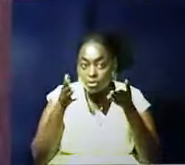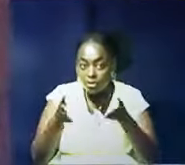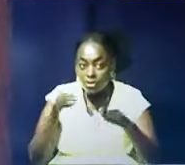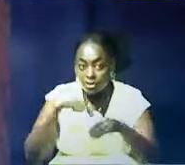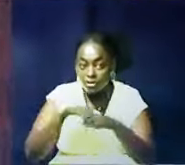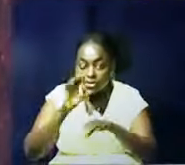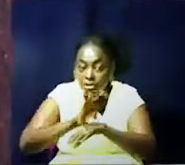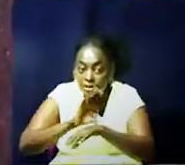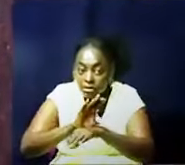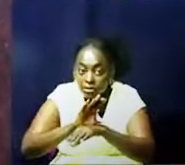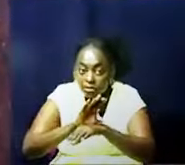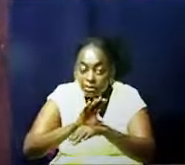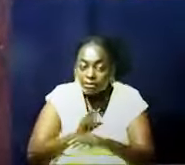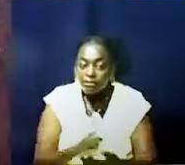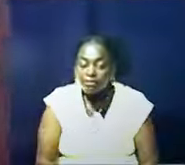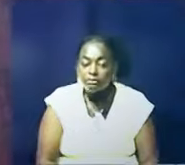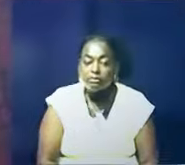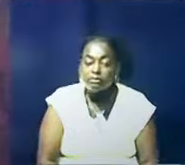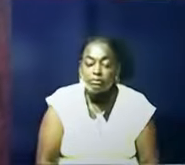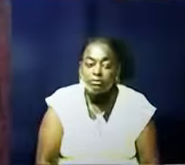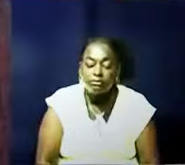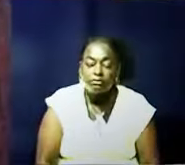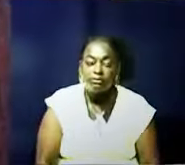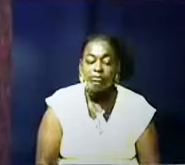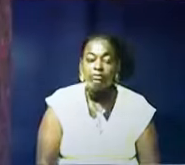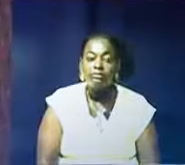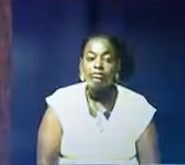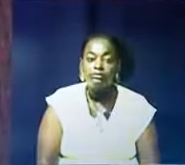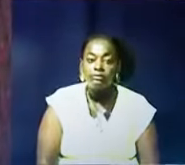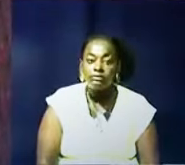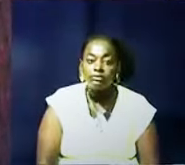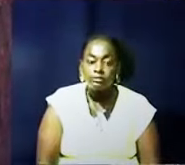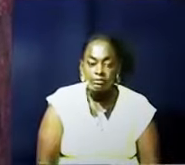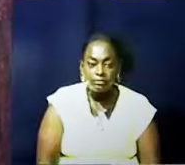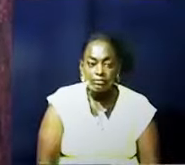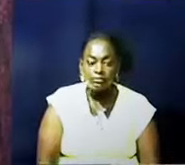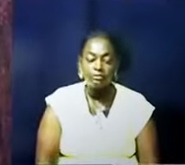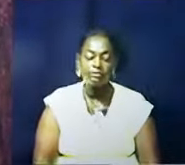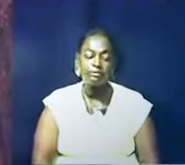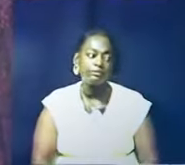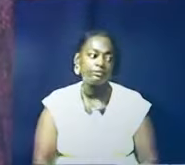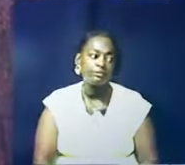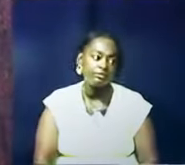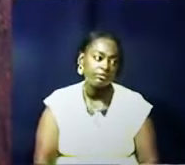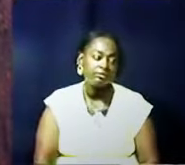Let me just take this one and then I'll end. Mama, I'm far away.